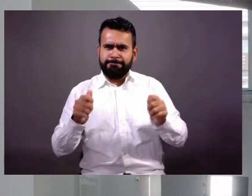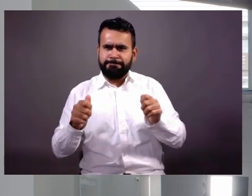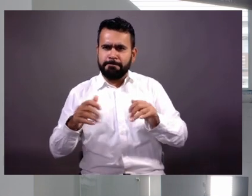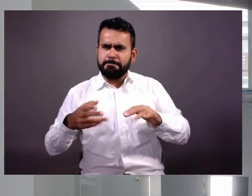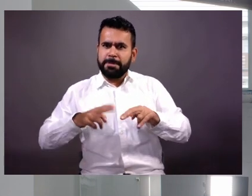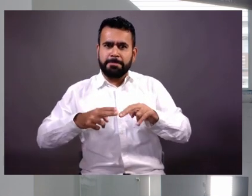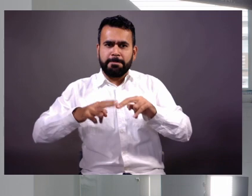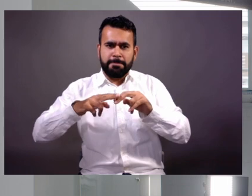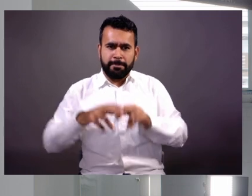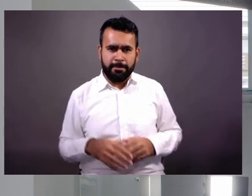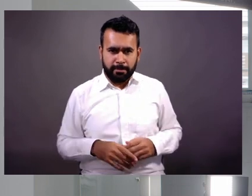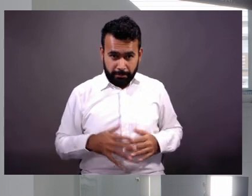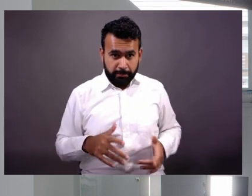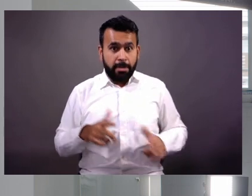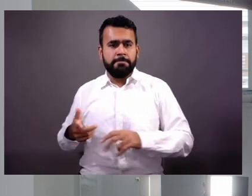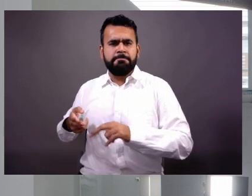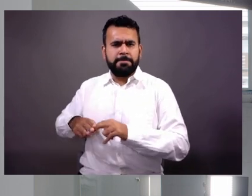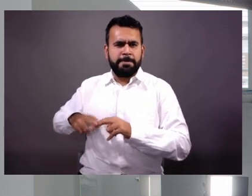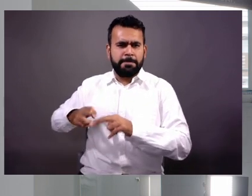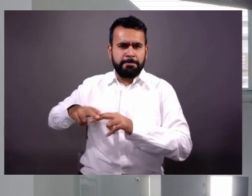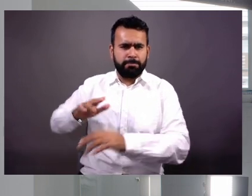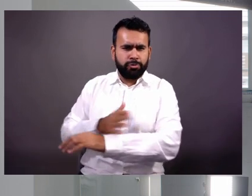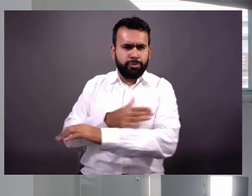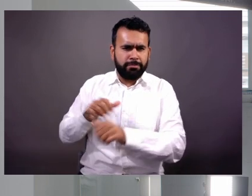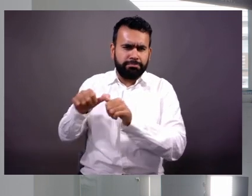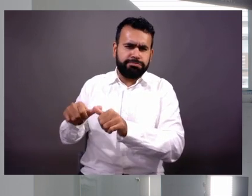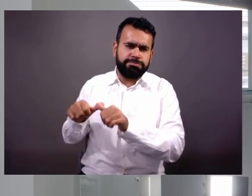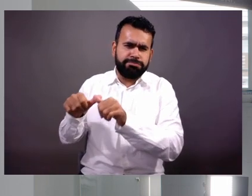You can change your levels. 5, 6, 7, 8.